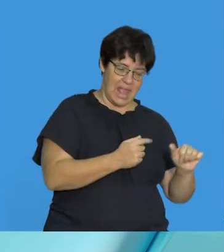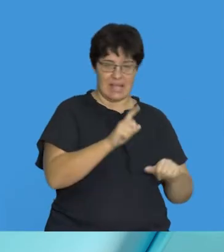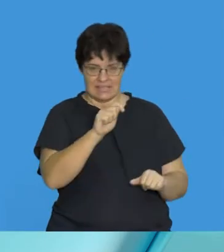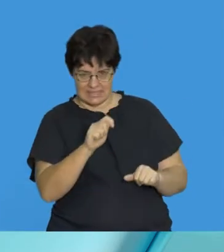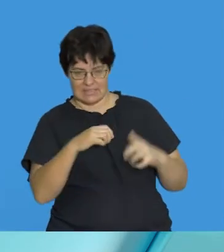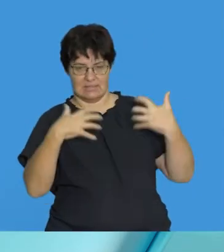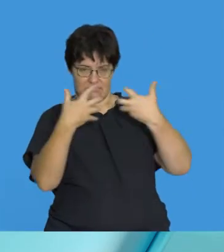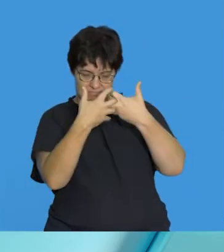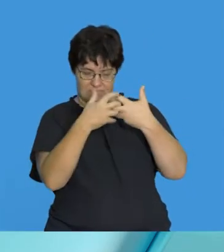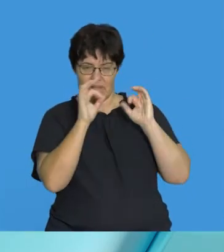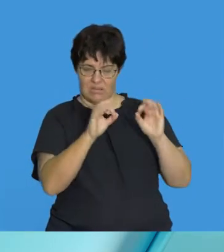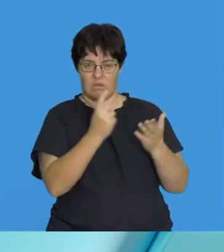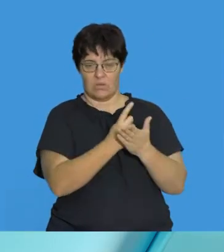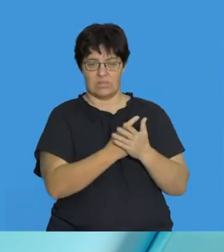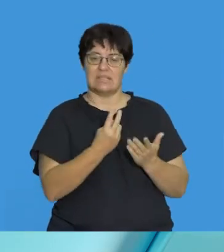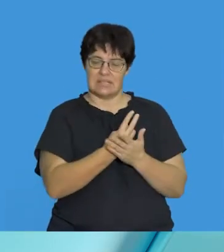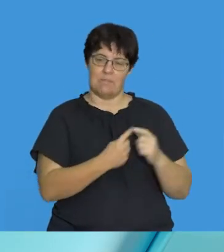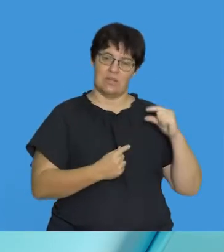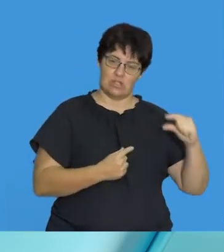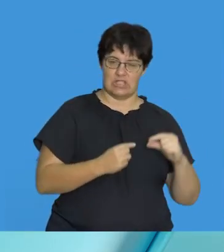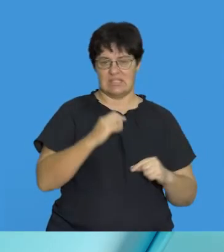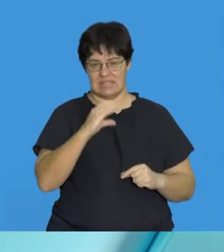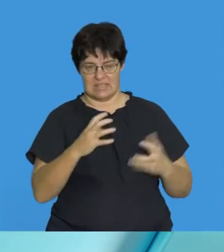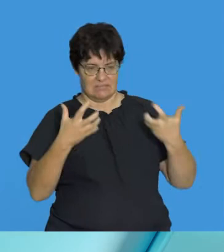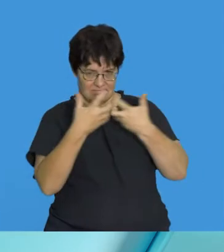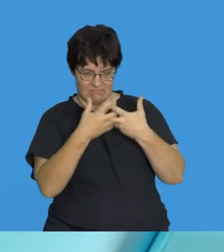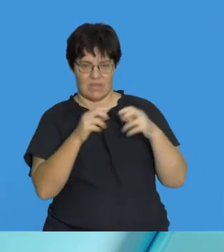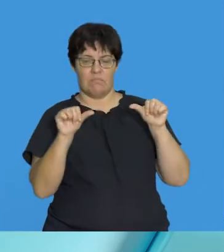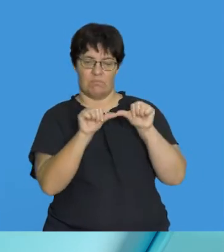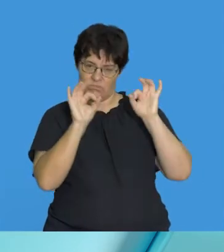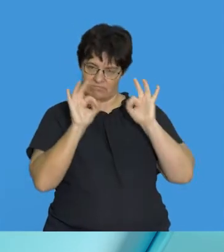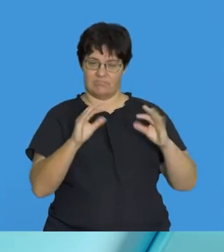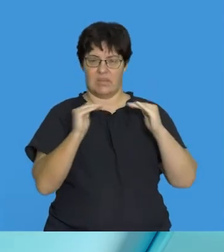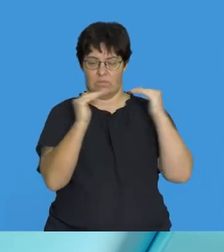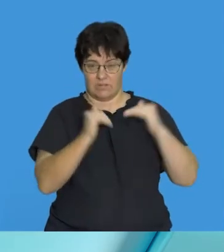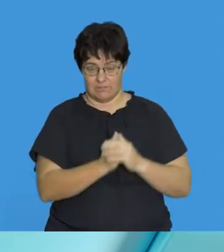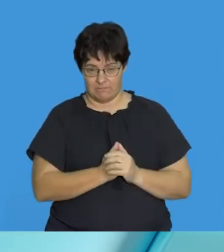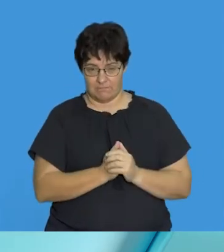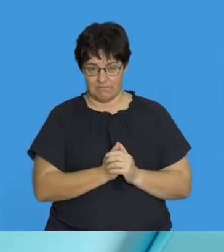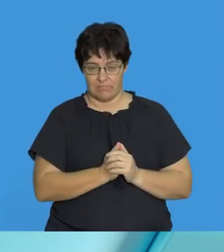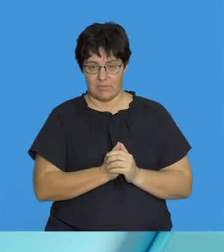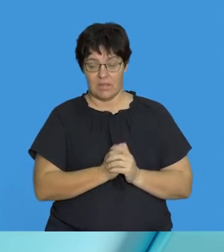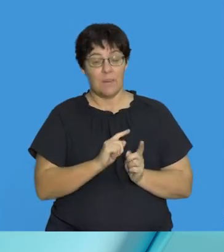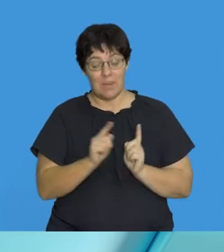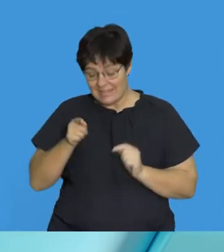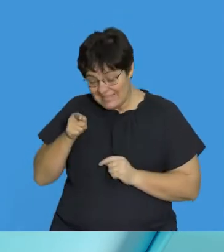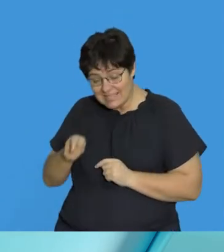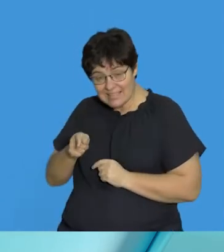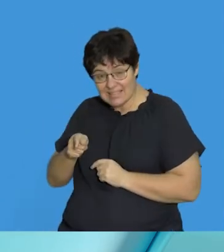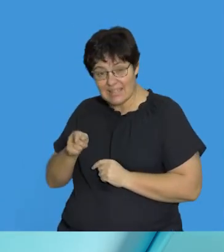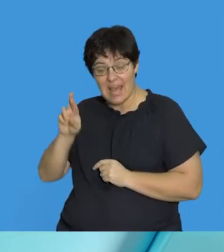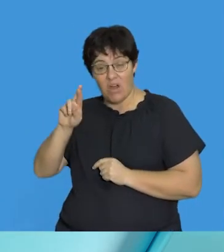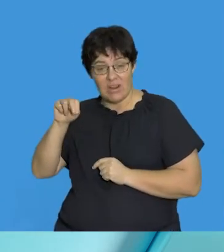number of adenine and thymine bases, likewise guanine and cytosine being proportionately equal. However, in